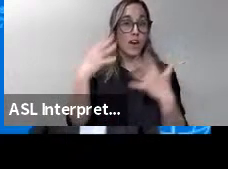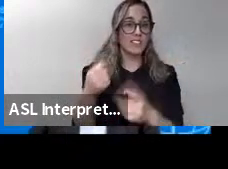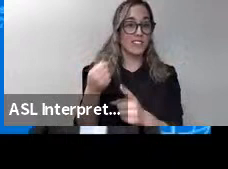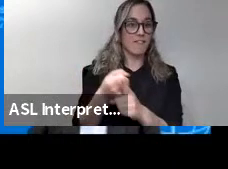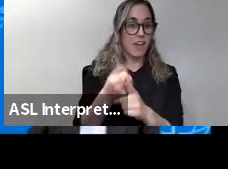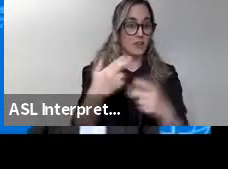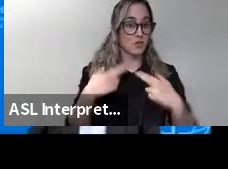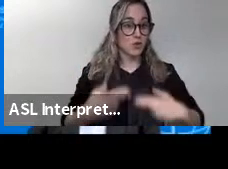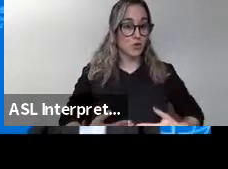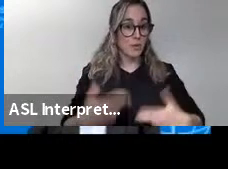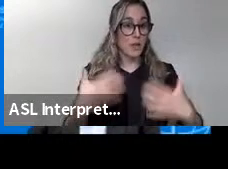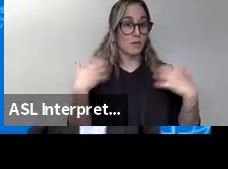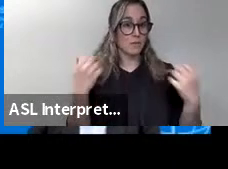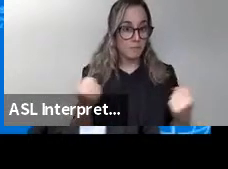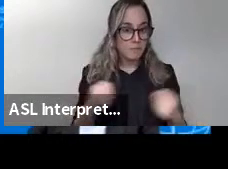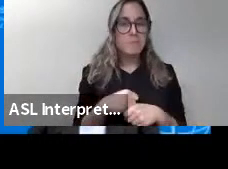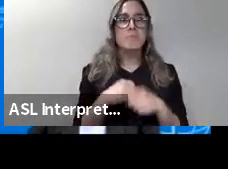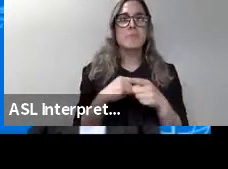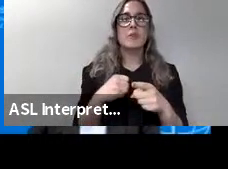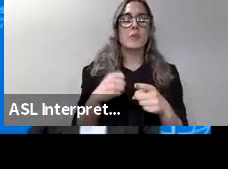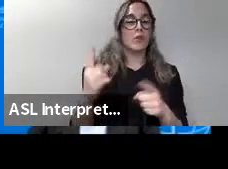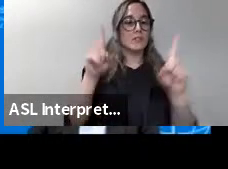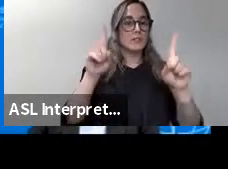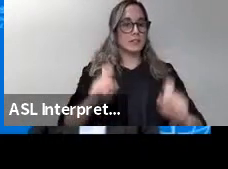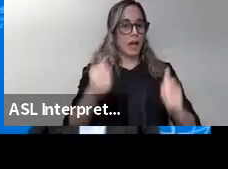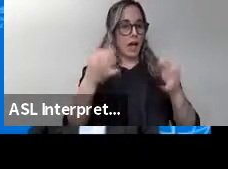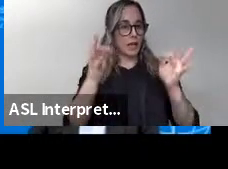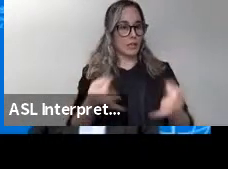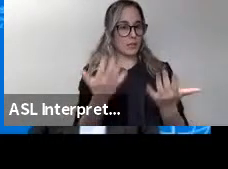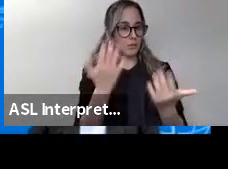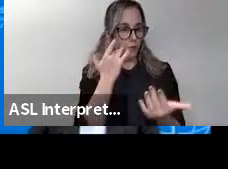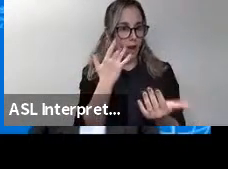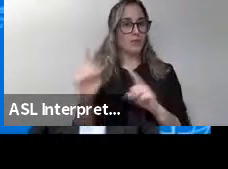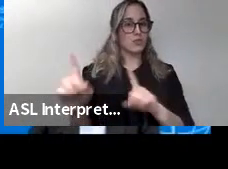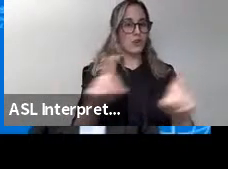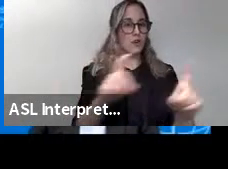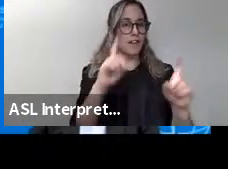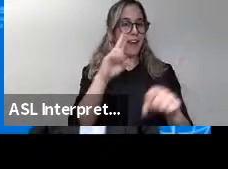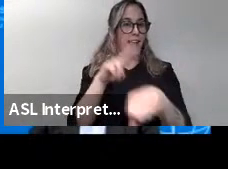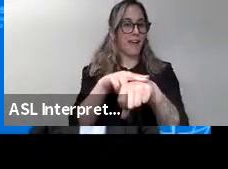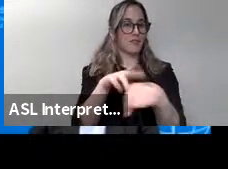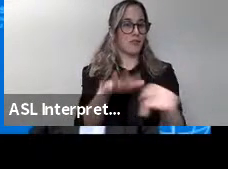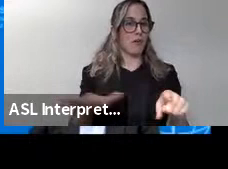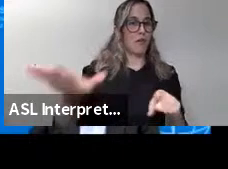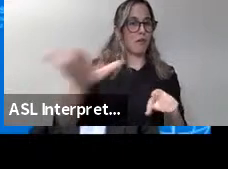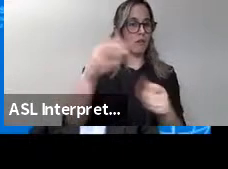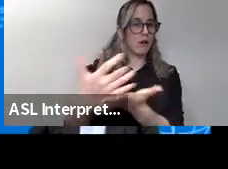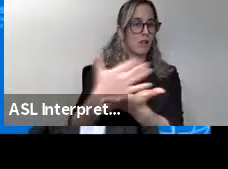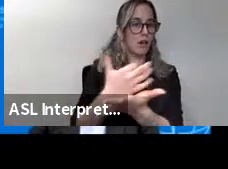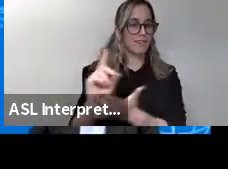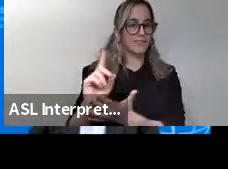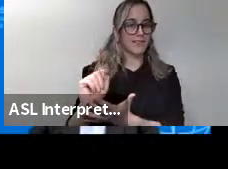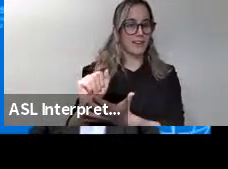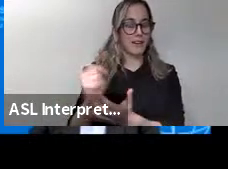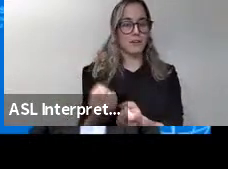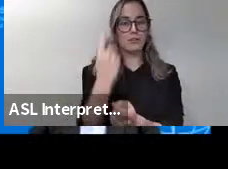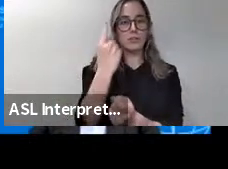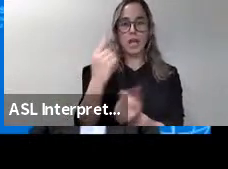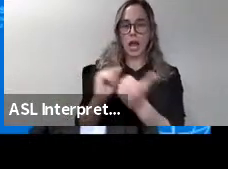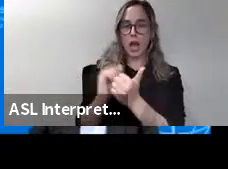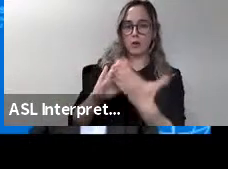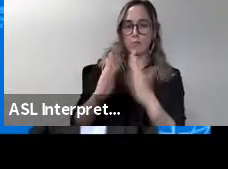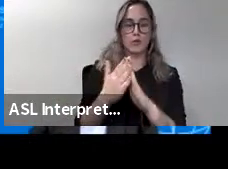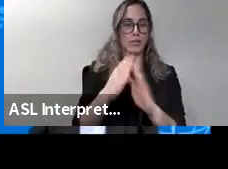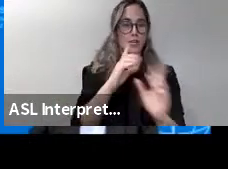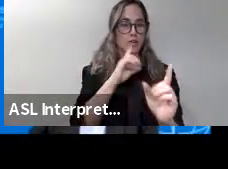welfare, we decided that a new national survey should be conducted to gather data to improve our collective understanding of how communities are currently responding